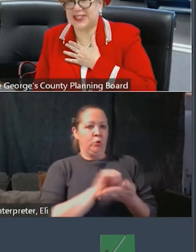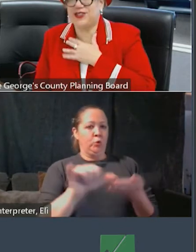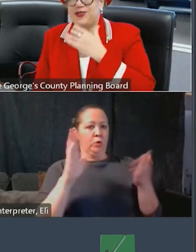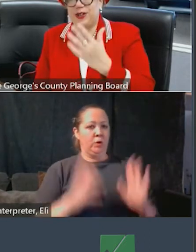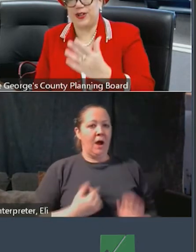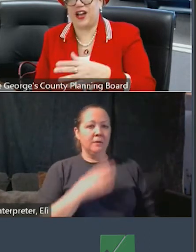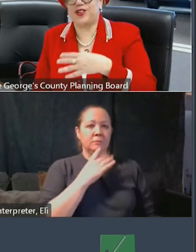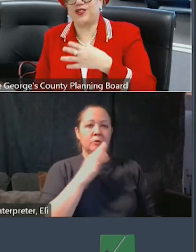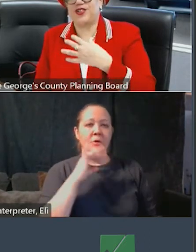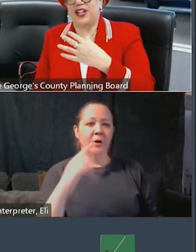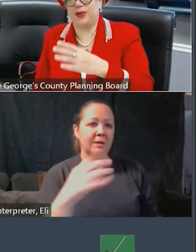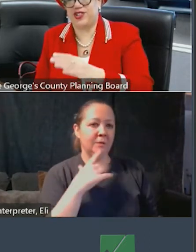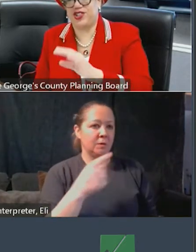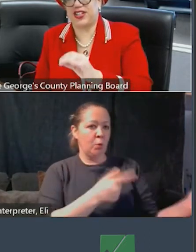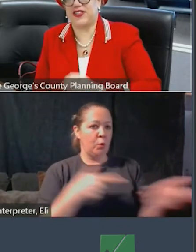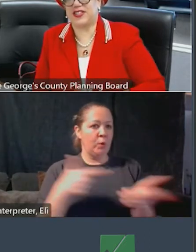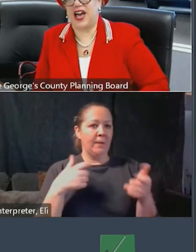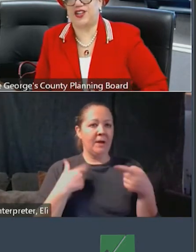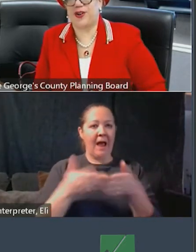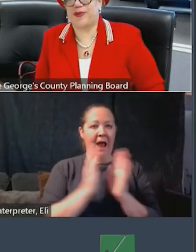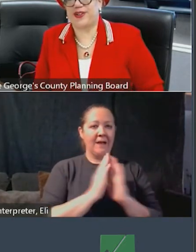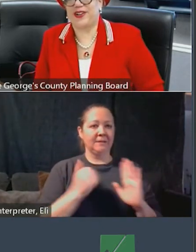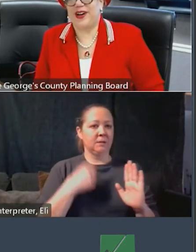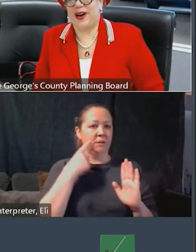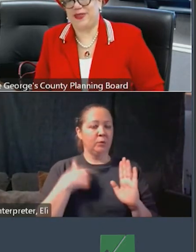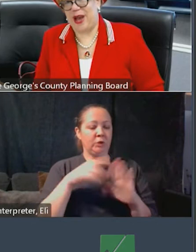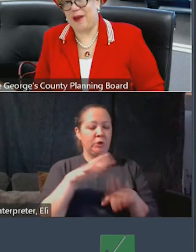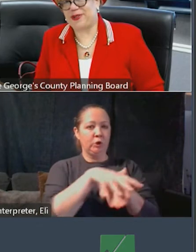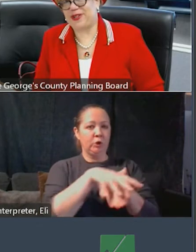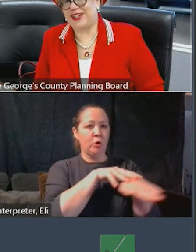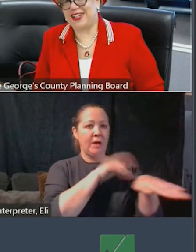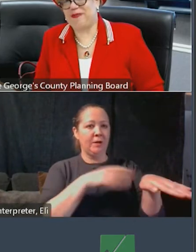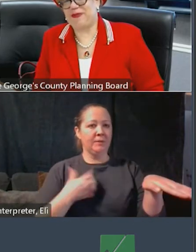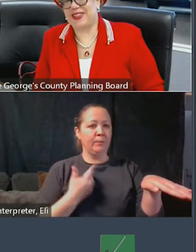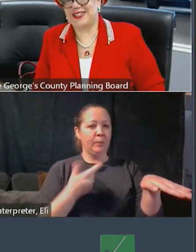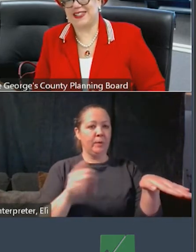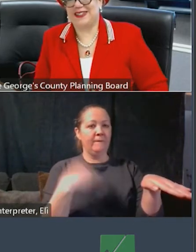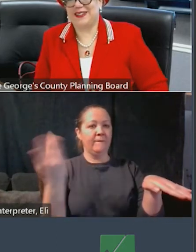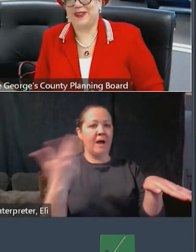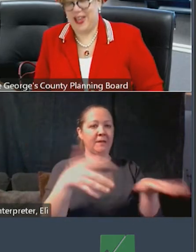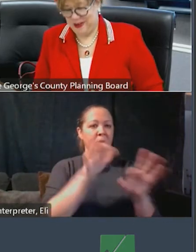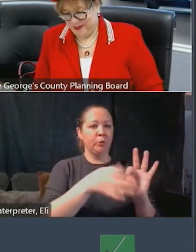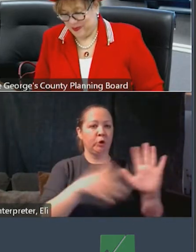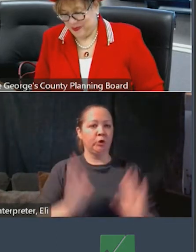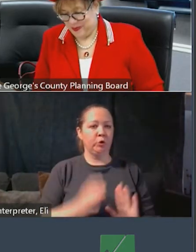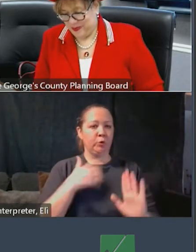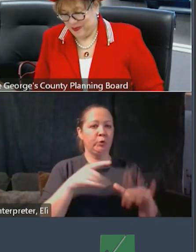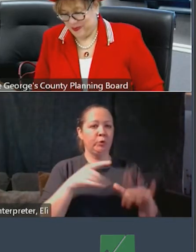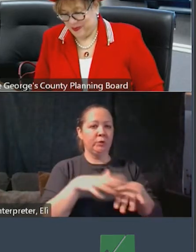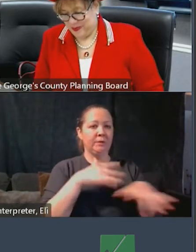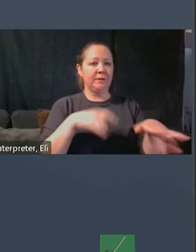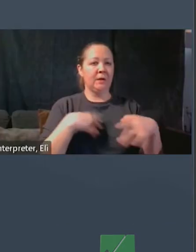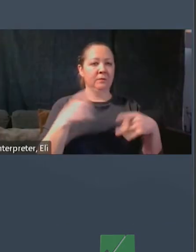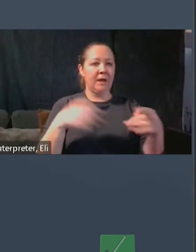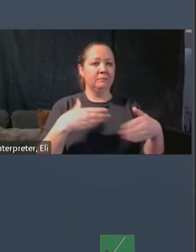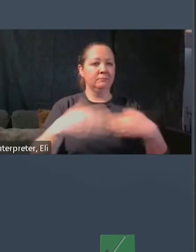ask that you slow down a little bit just to give the sign interpreter the opportunity to keep up with us. Okay. Okay. Thank you.